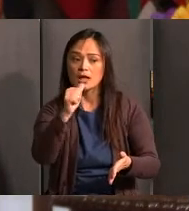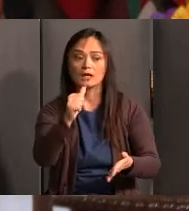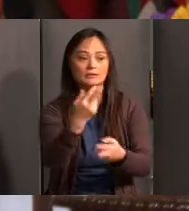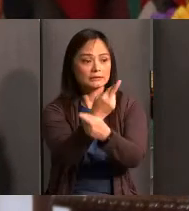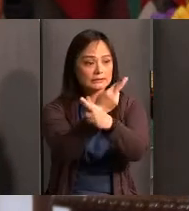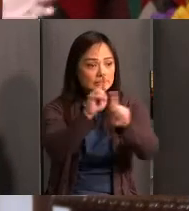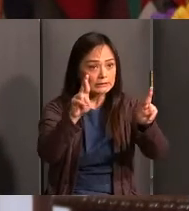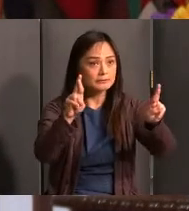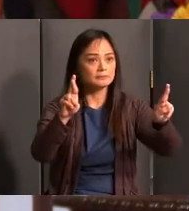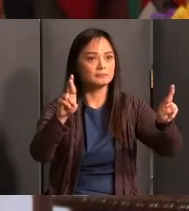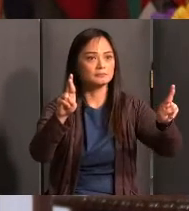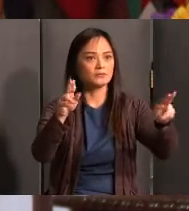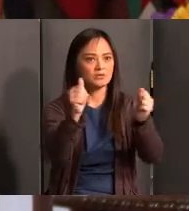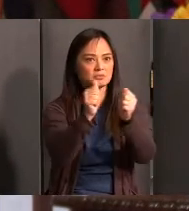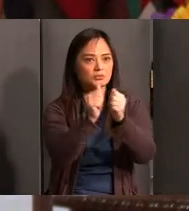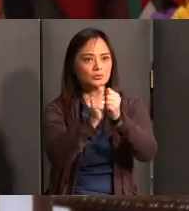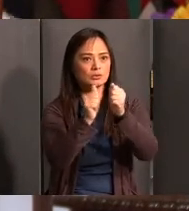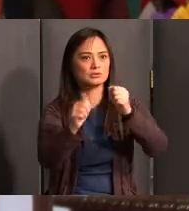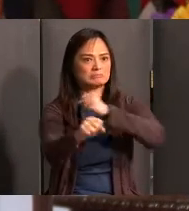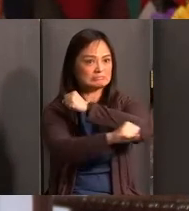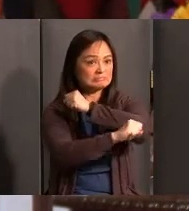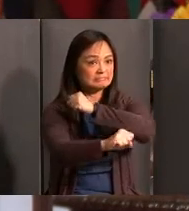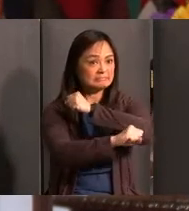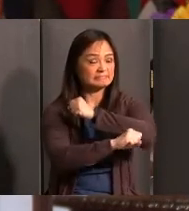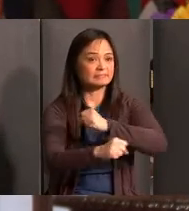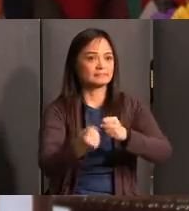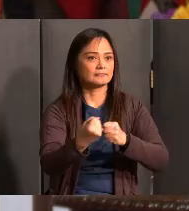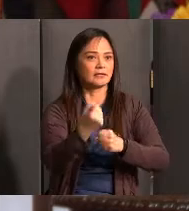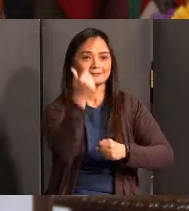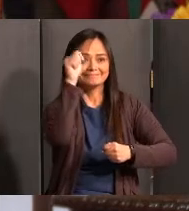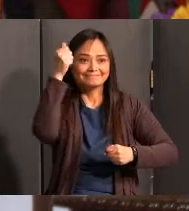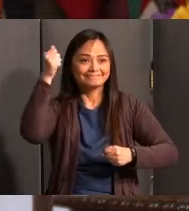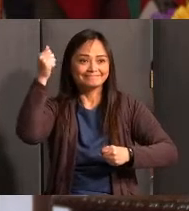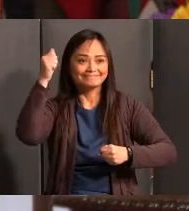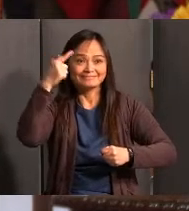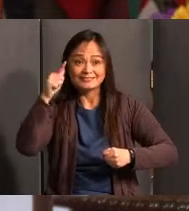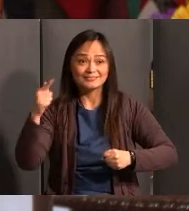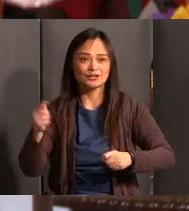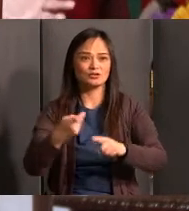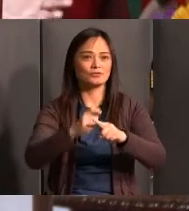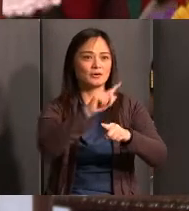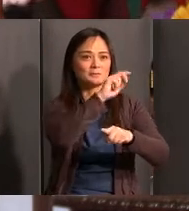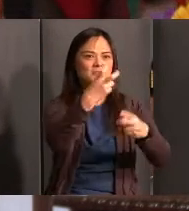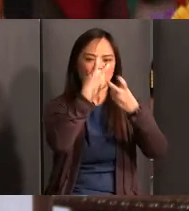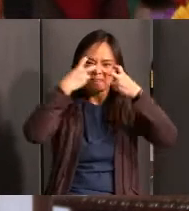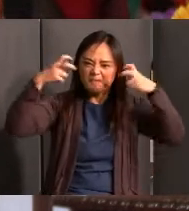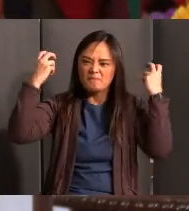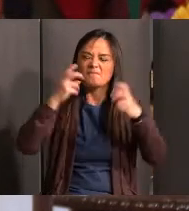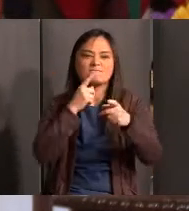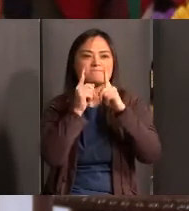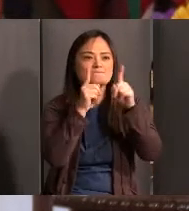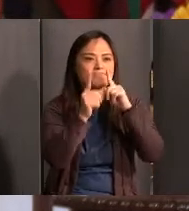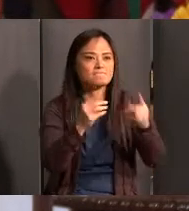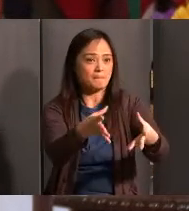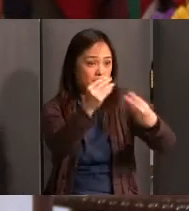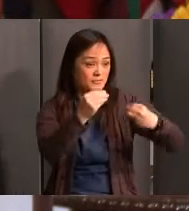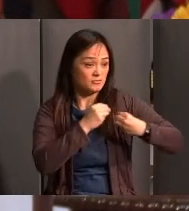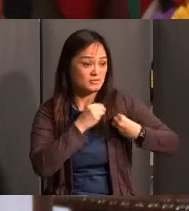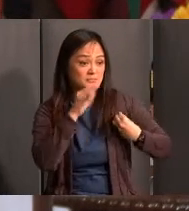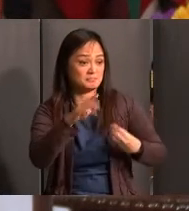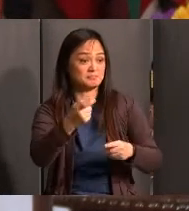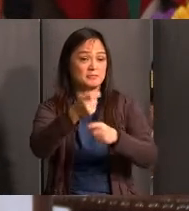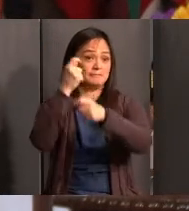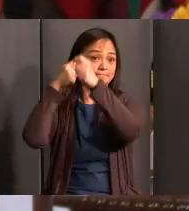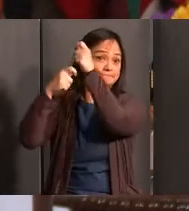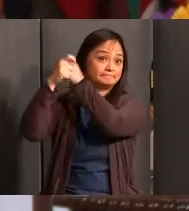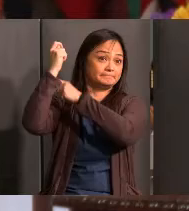not redeemed with corruptible things as silver and gold from your vain conversation received by tradition